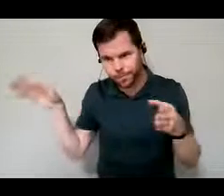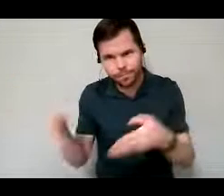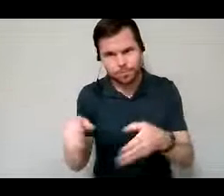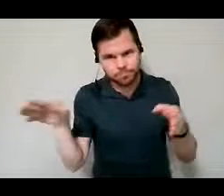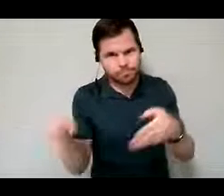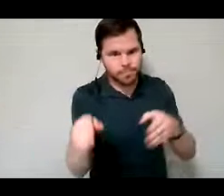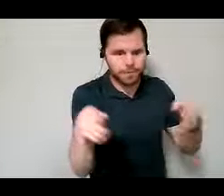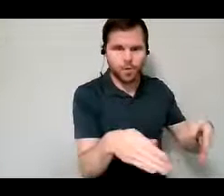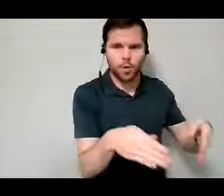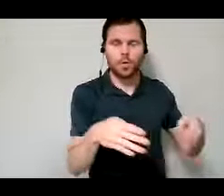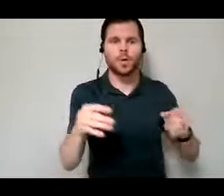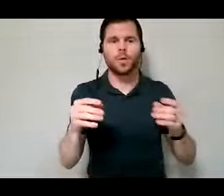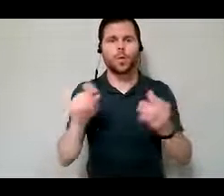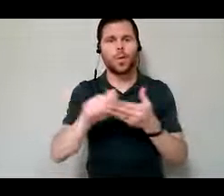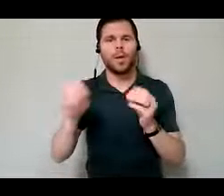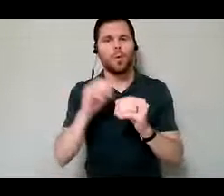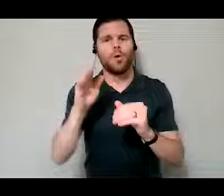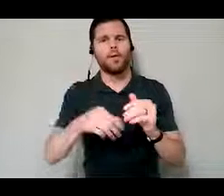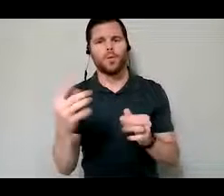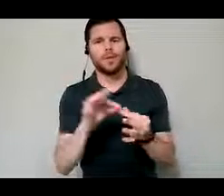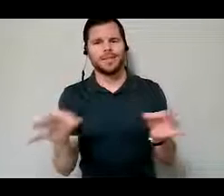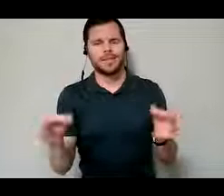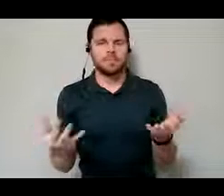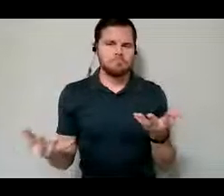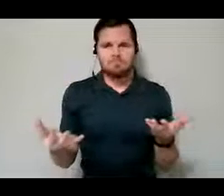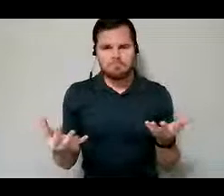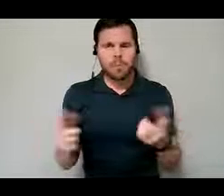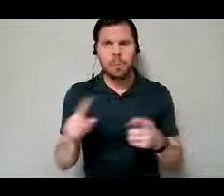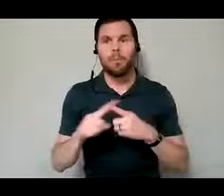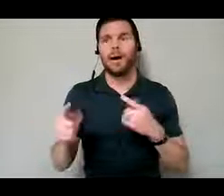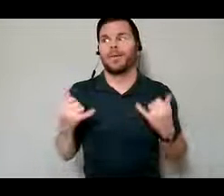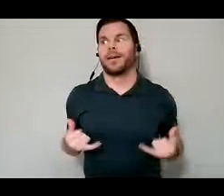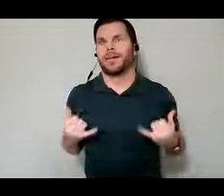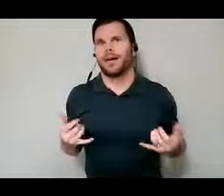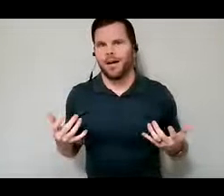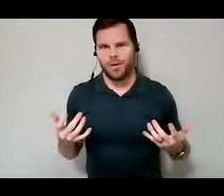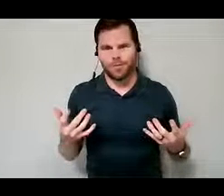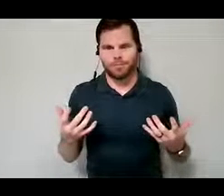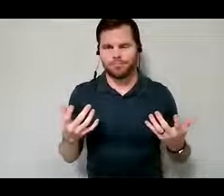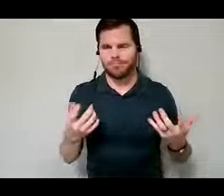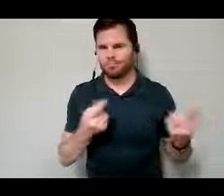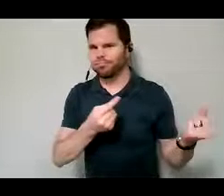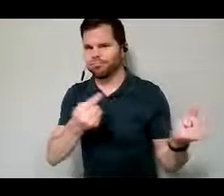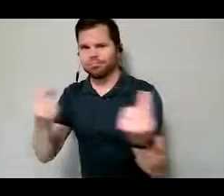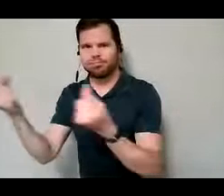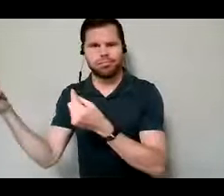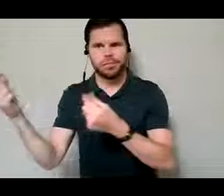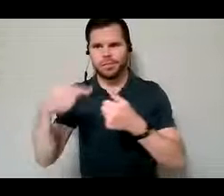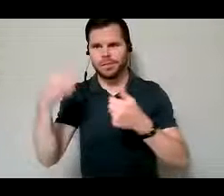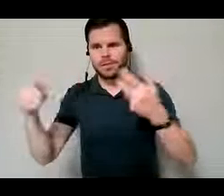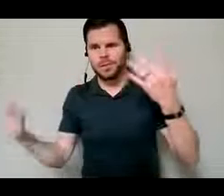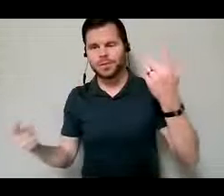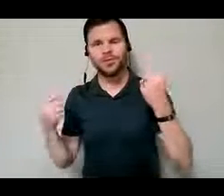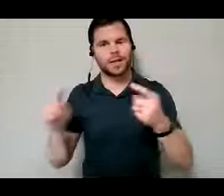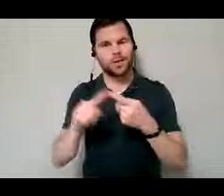little bit more than one sentence. But on top of all the other things they're doing right now and trying to get students motivated, this is one thing that they,